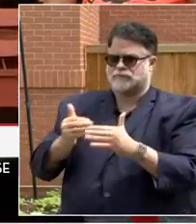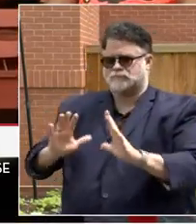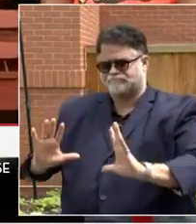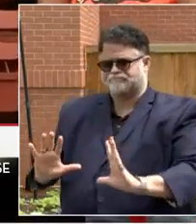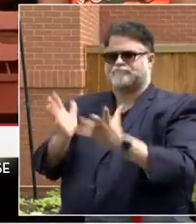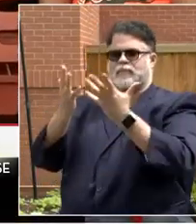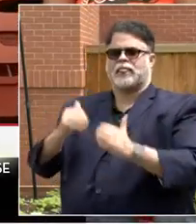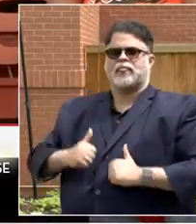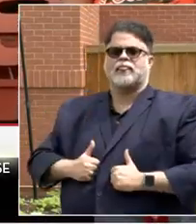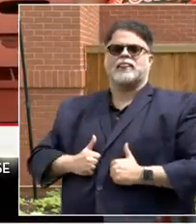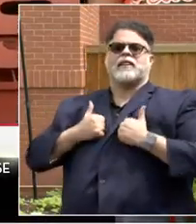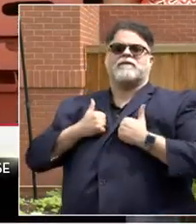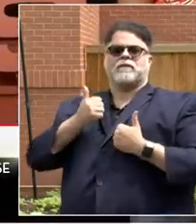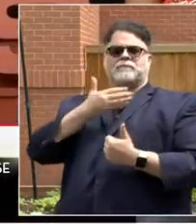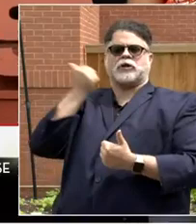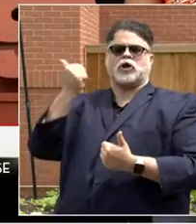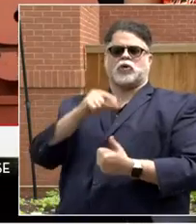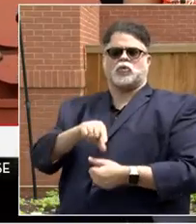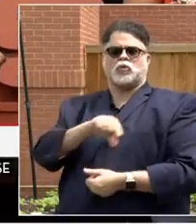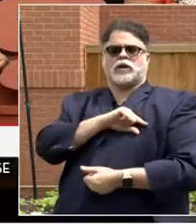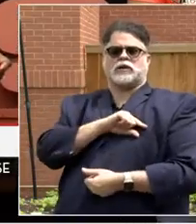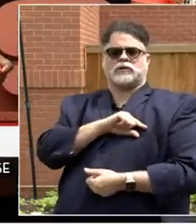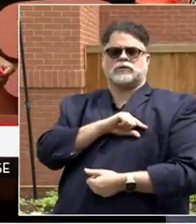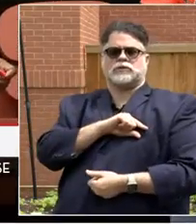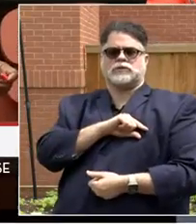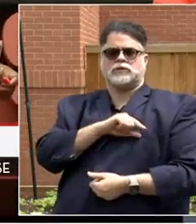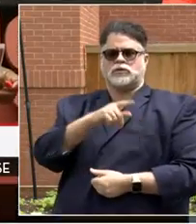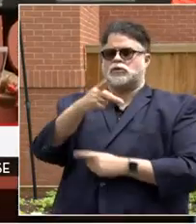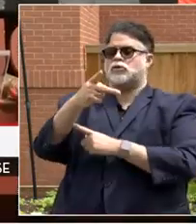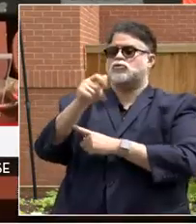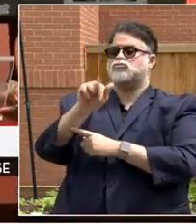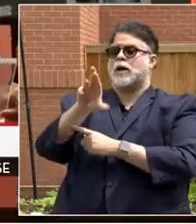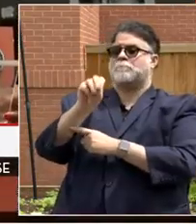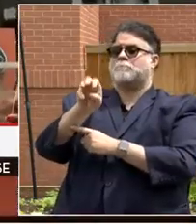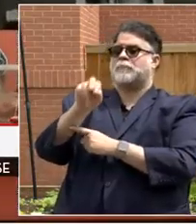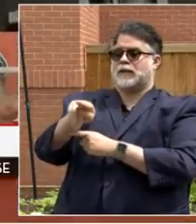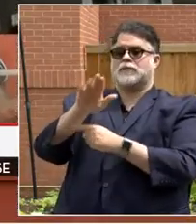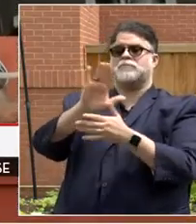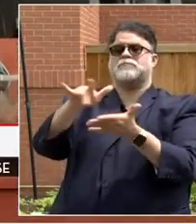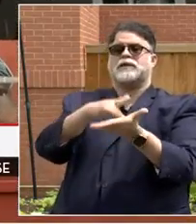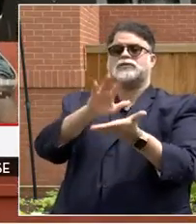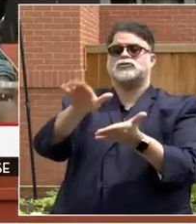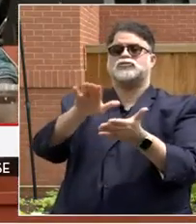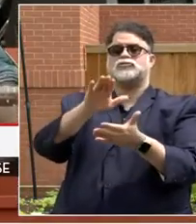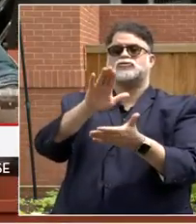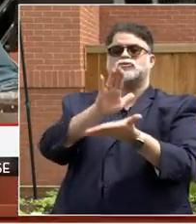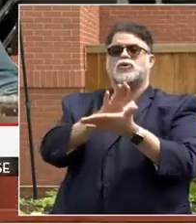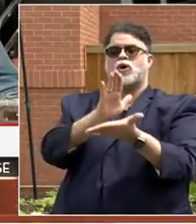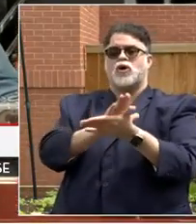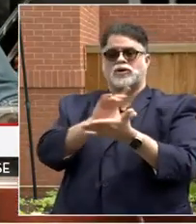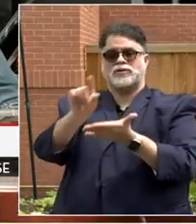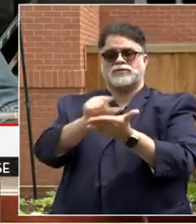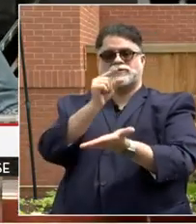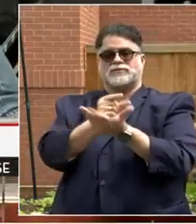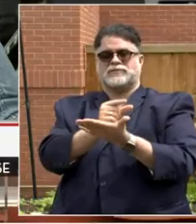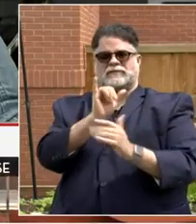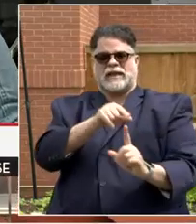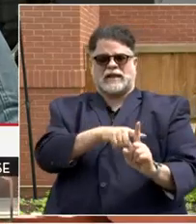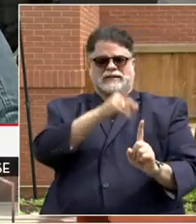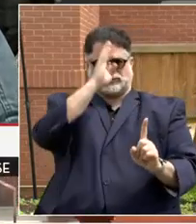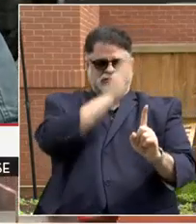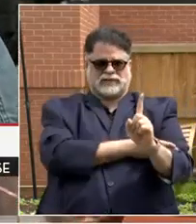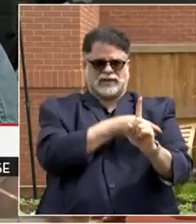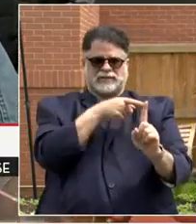Middle School. Yes, there is something nobody can explain why he is now walking.